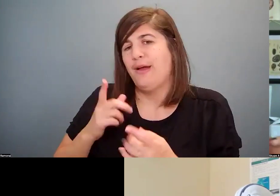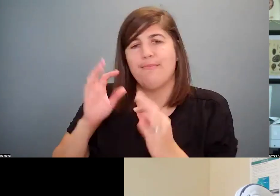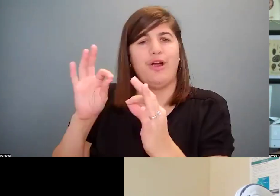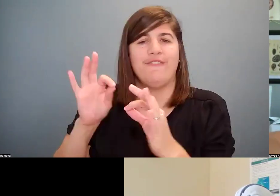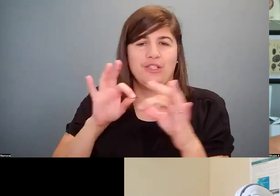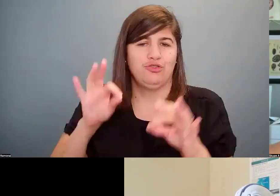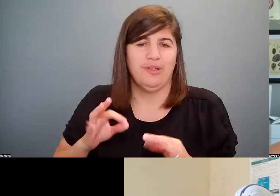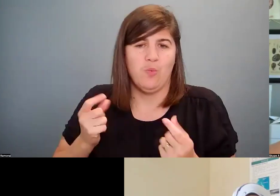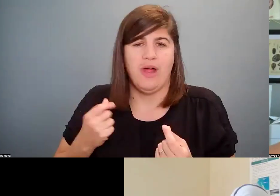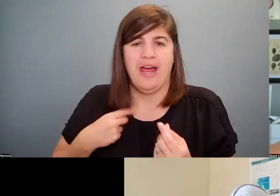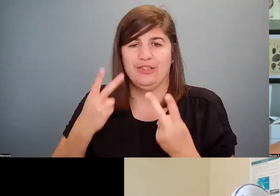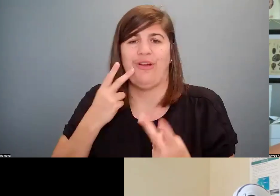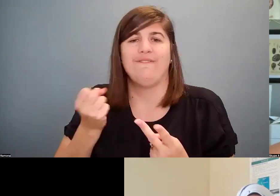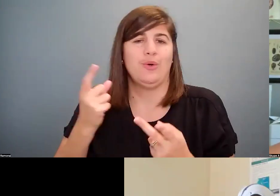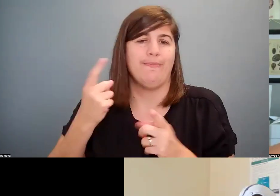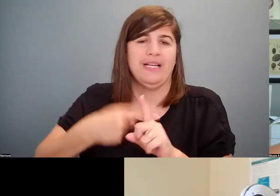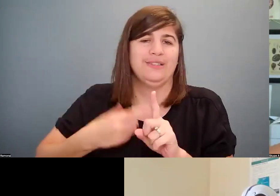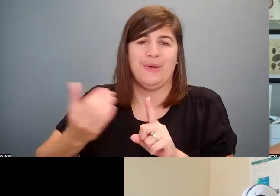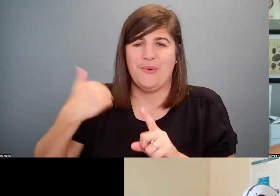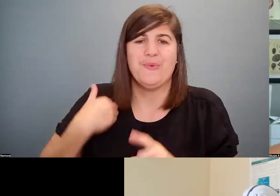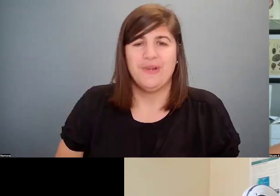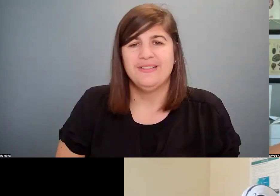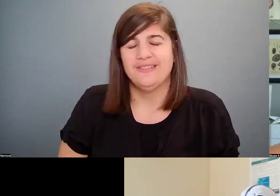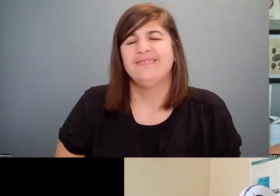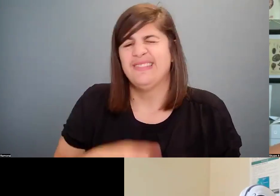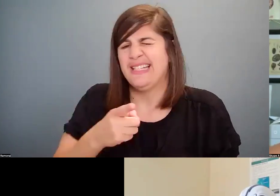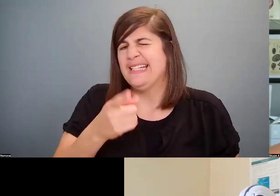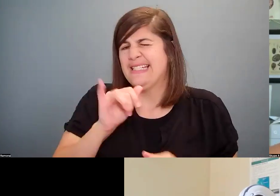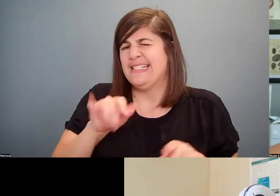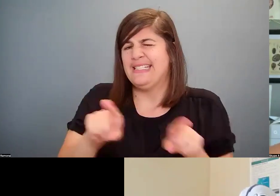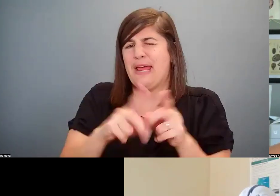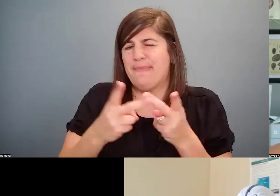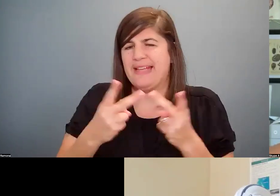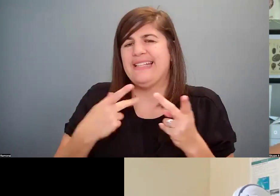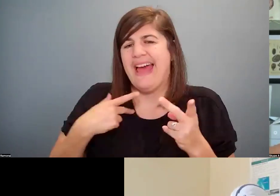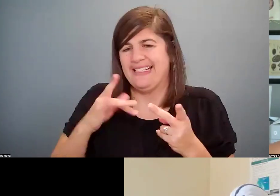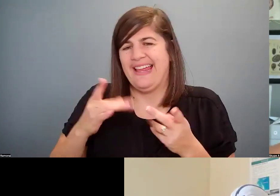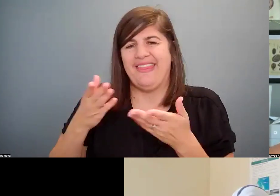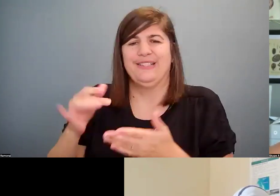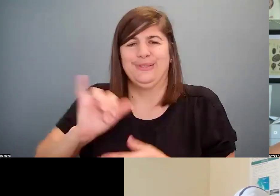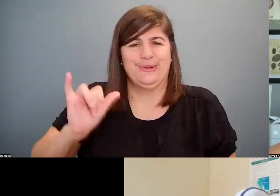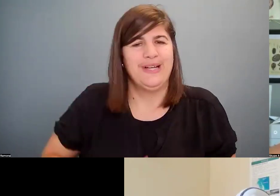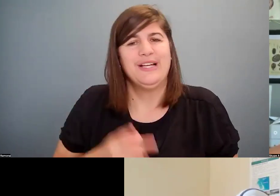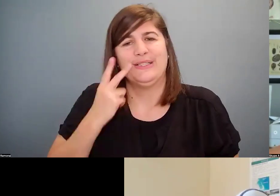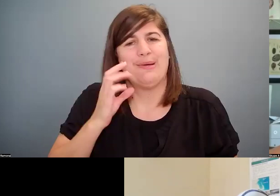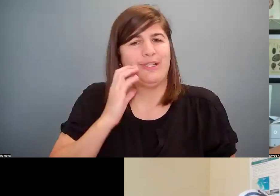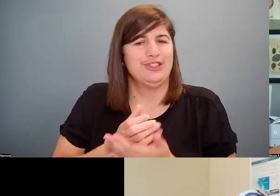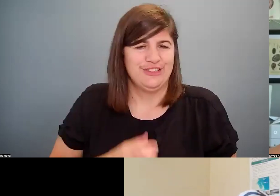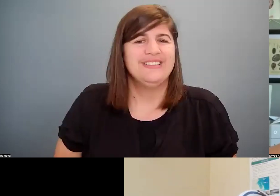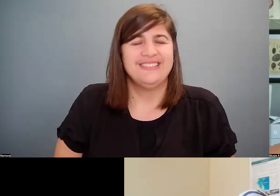description of what I witnessed a couple months Okay, ago. So, perfect. That's I think also they're where doing I it. did. That's where Yeah. I did the shark tagging as well. Yeah. Yeah. I saw the picture. I was like, oh, looks Yeah.